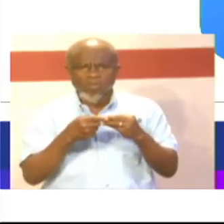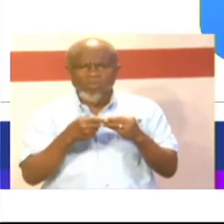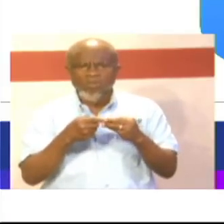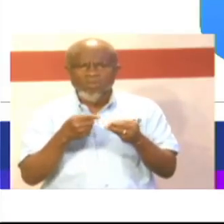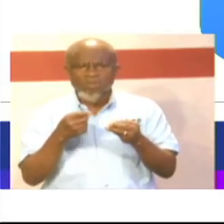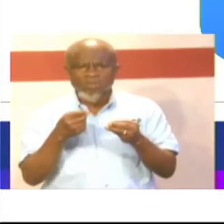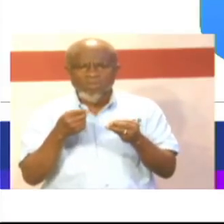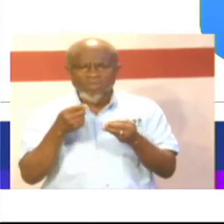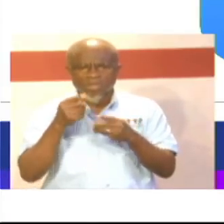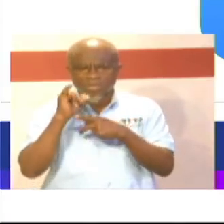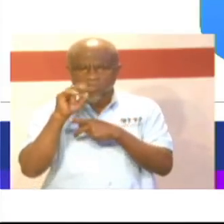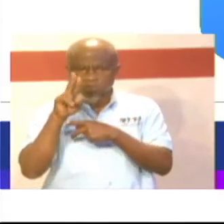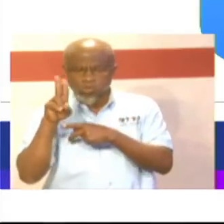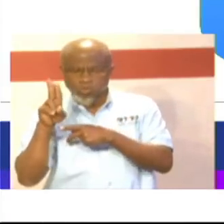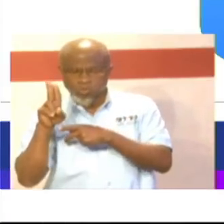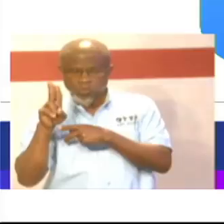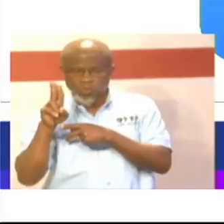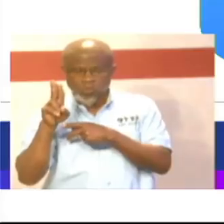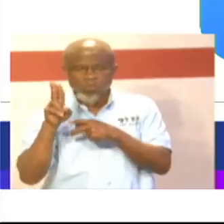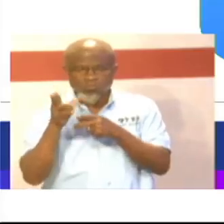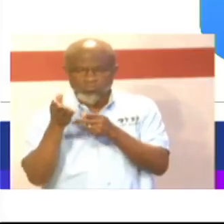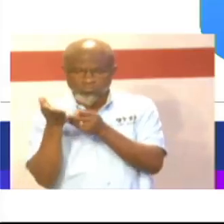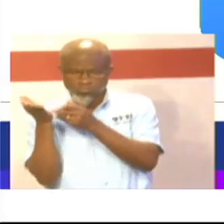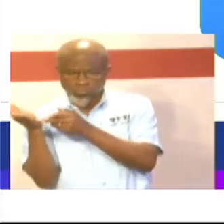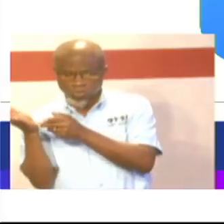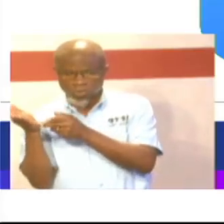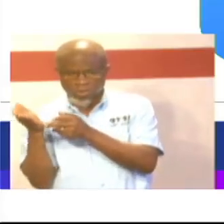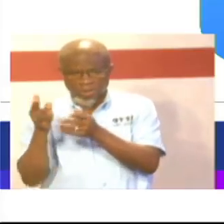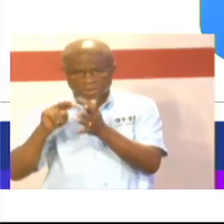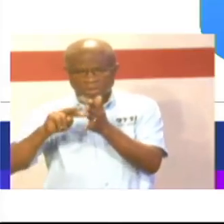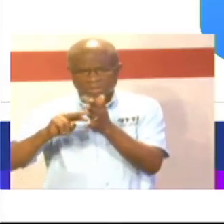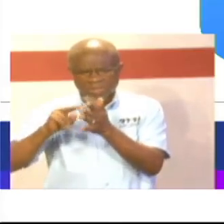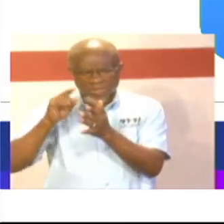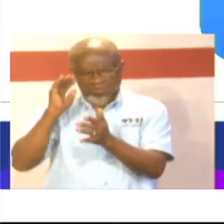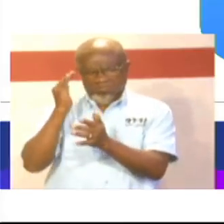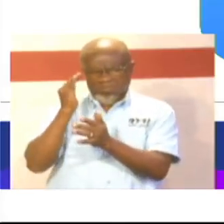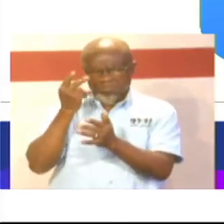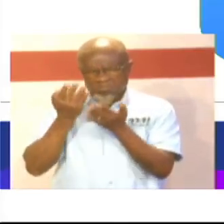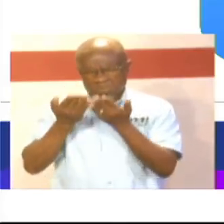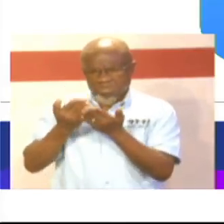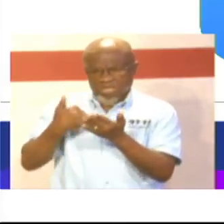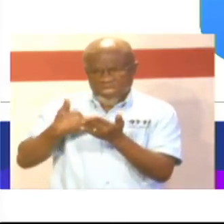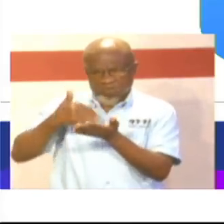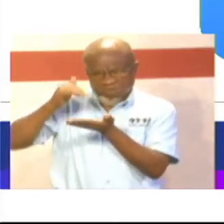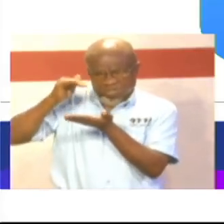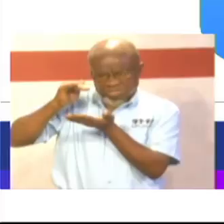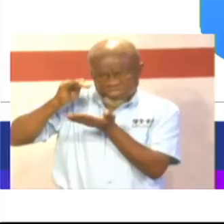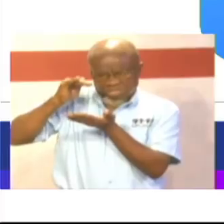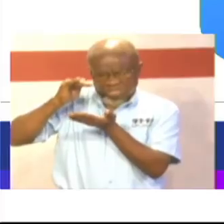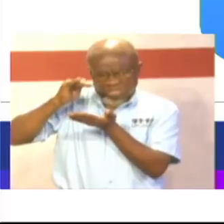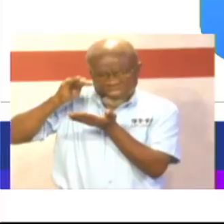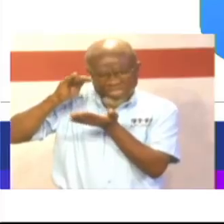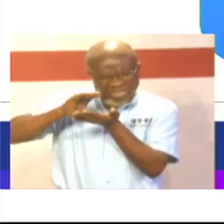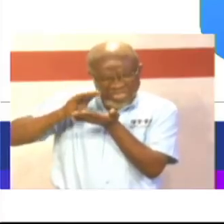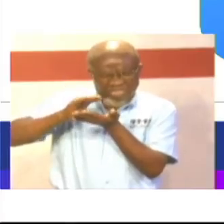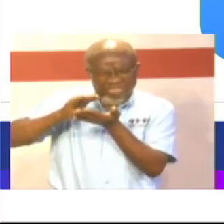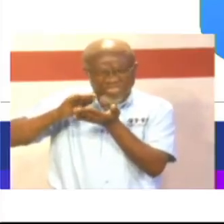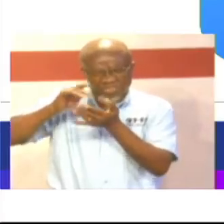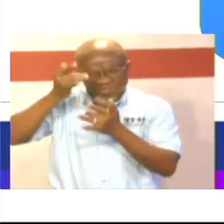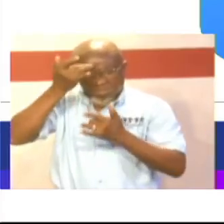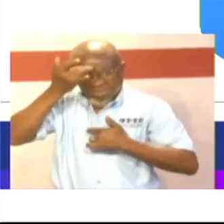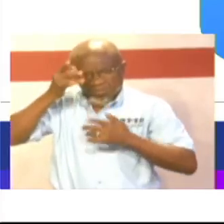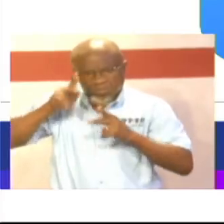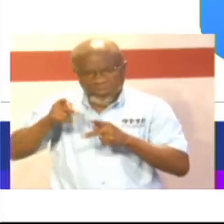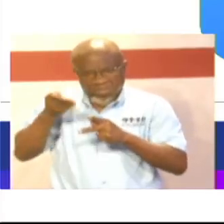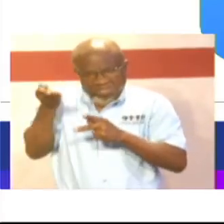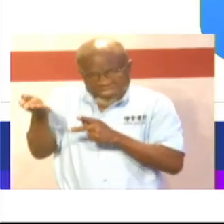wards in the parallel healthcare system, it seems to indicate that there are less patients now in the ICU than what we would have been told